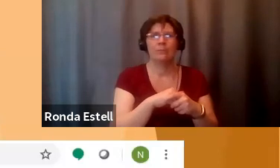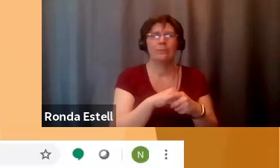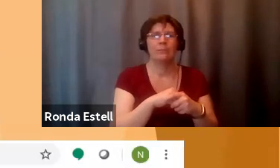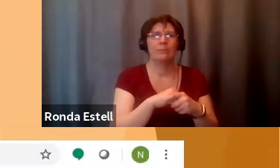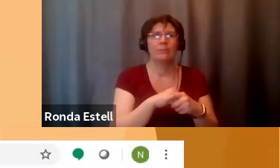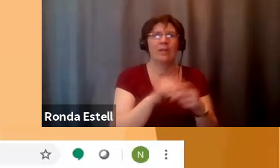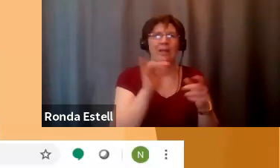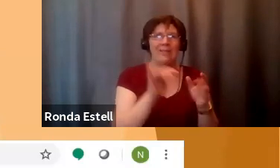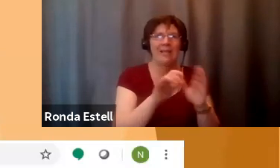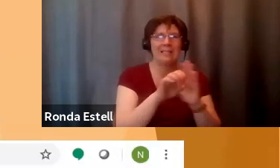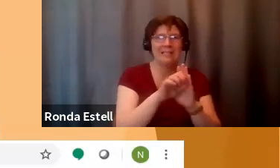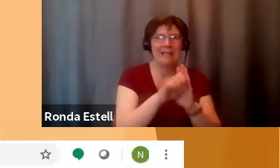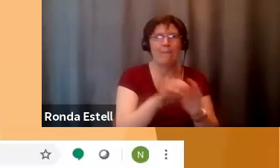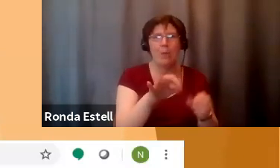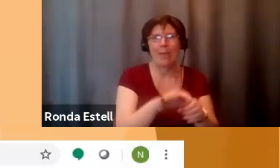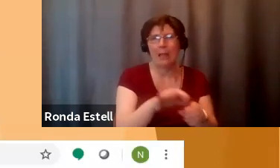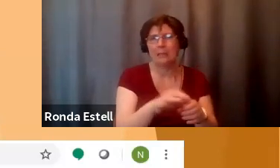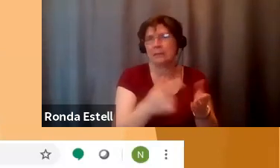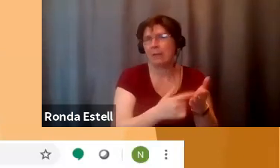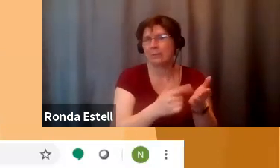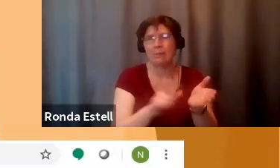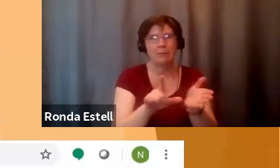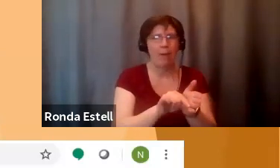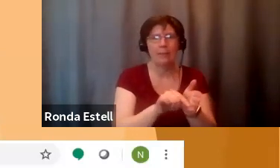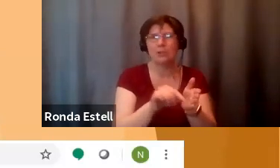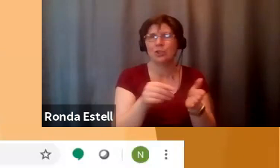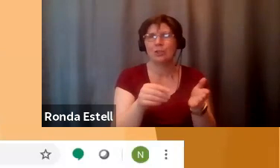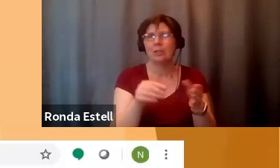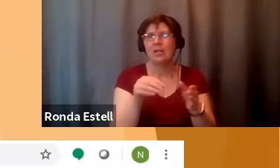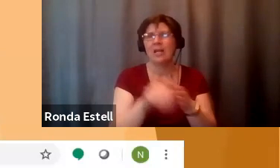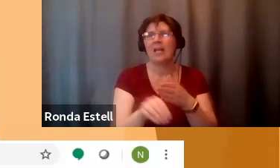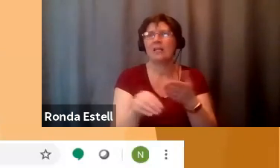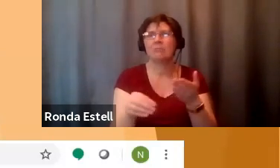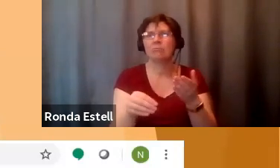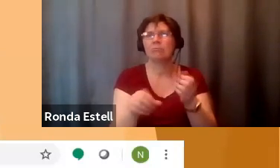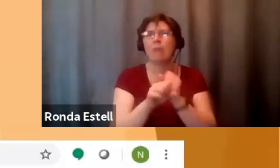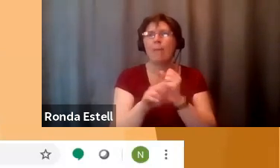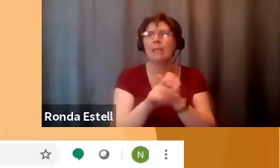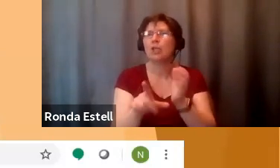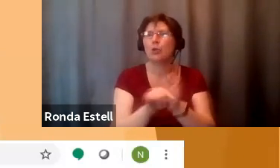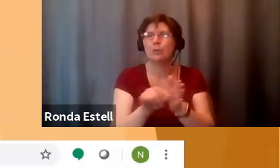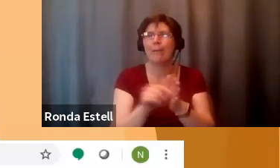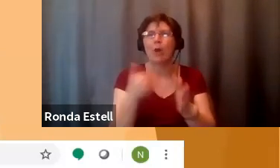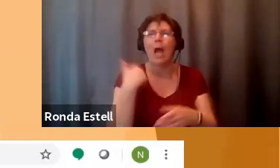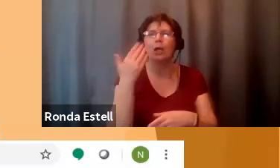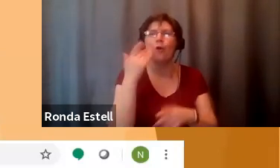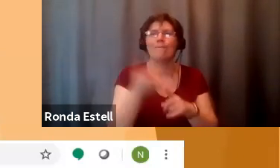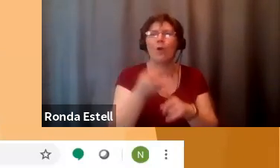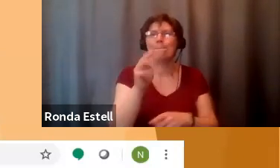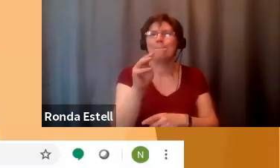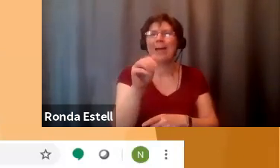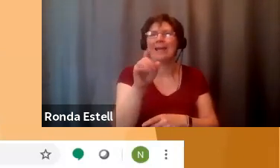this is a sample ballot. Sometimes they publish these in newspapers. I know from Madison County,